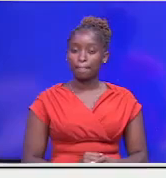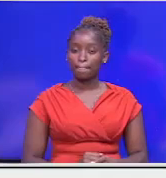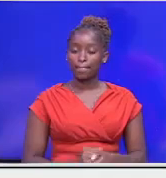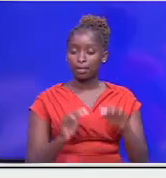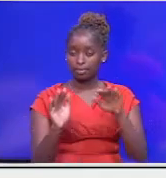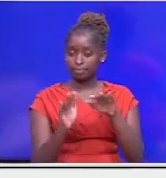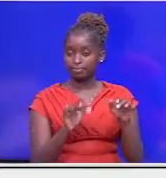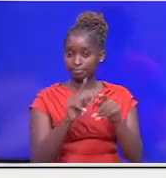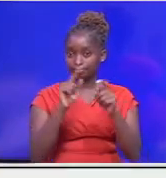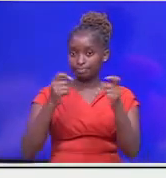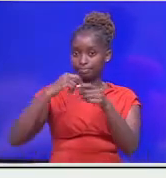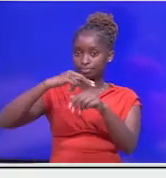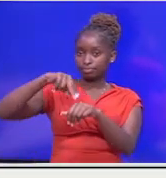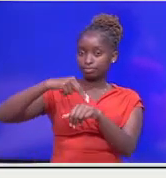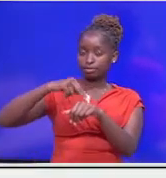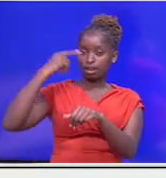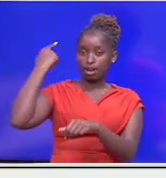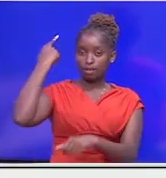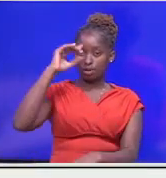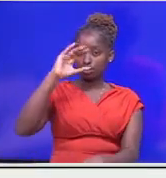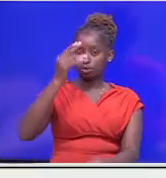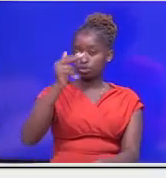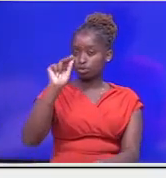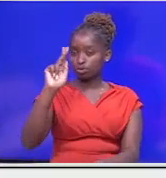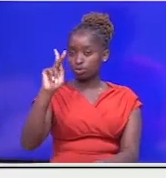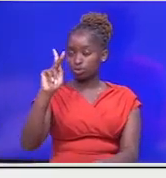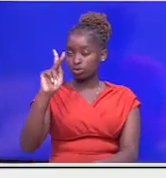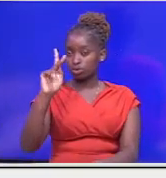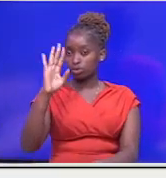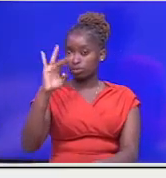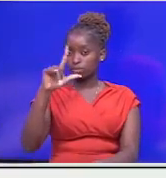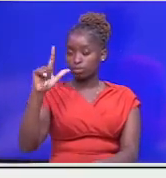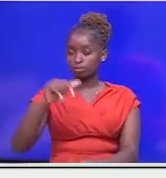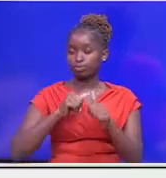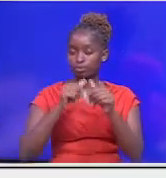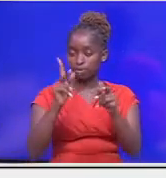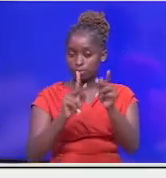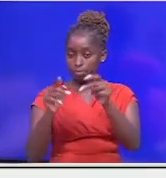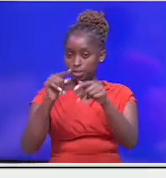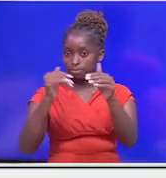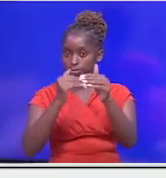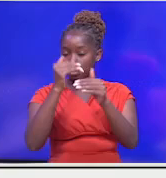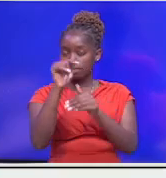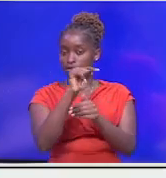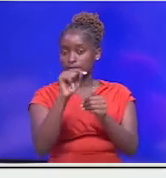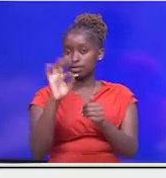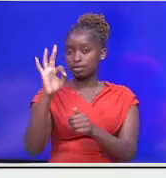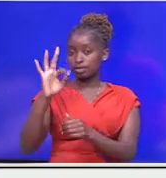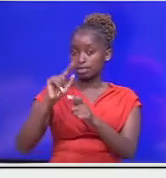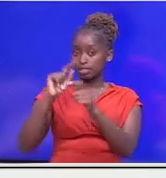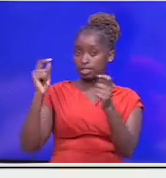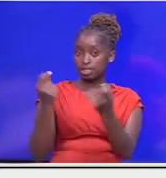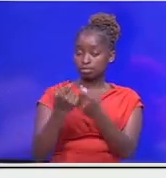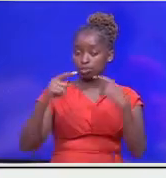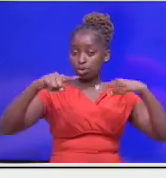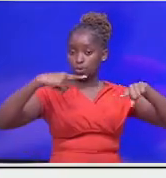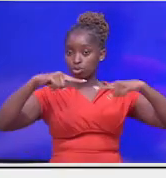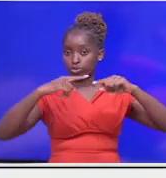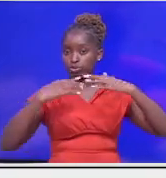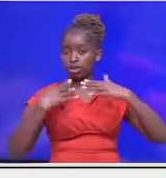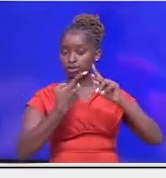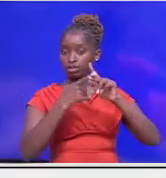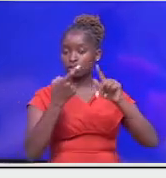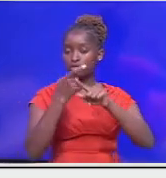Timu ya taifa ya michezo ya Chokball imeendelea kujiandaa kabla ya makala ya tatu ya mashindano ya bara Afrika kufanyika kuanzia